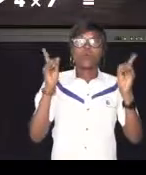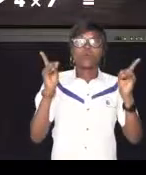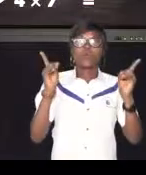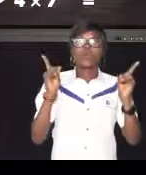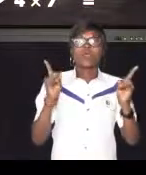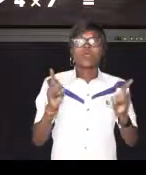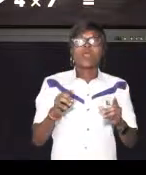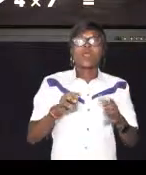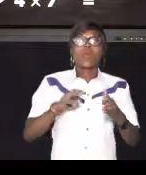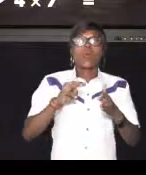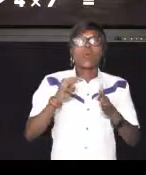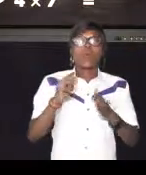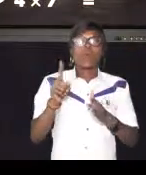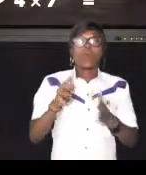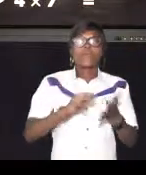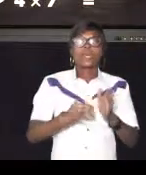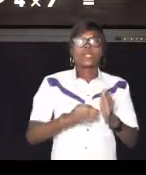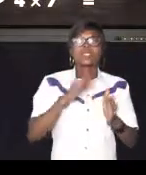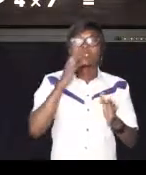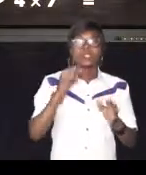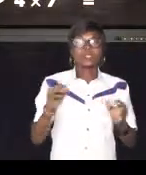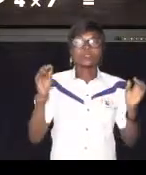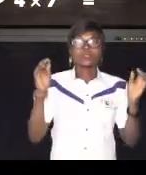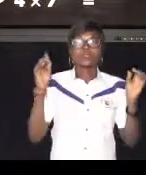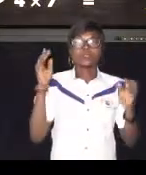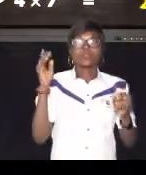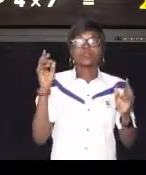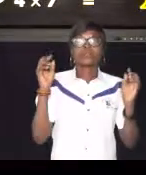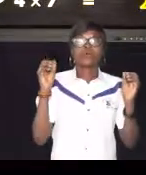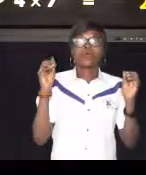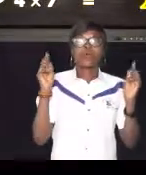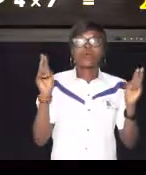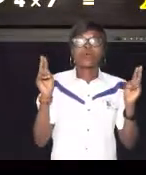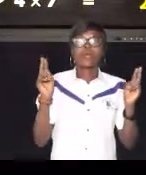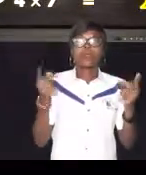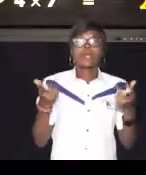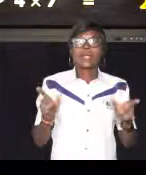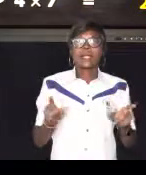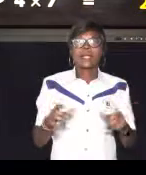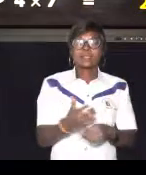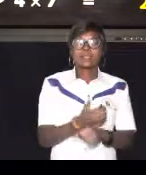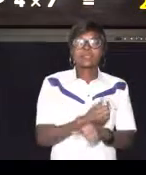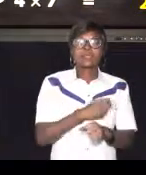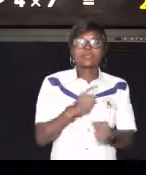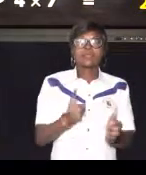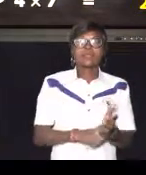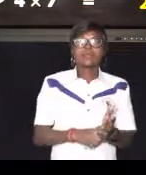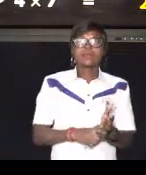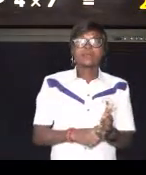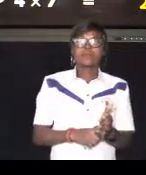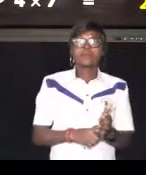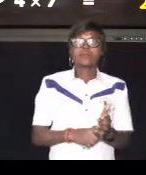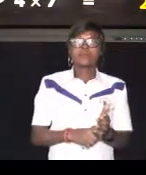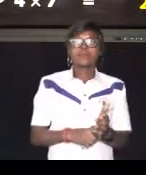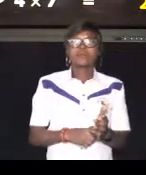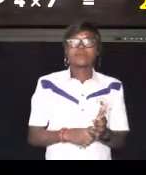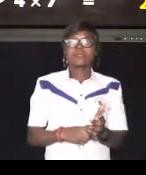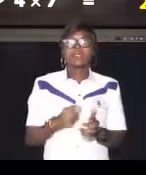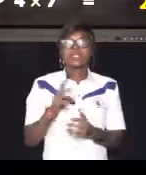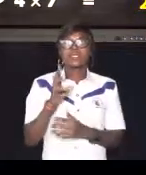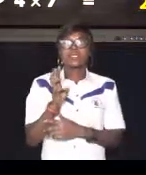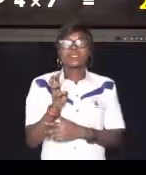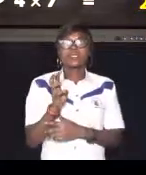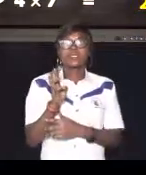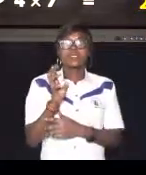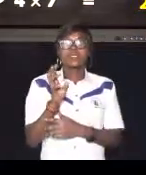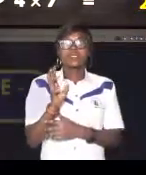Alrighty then, 1 minute is up. Let's just check out the answers to this. 58 plus 7 is 65.